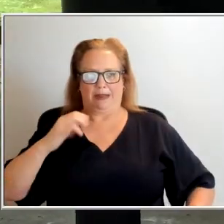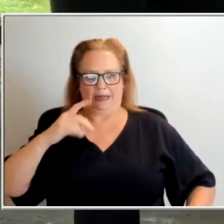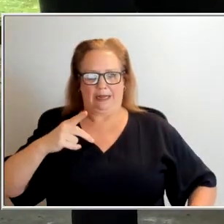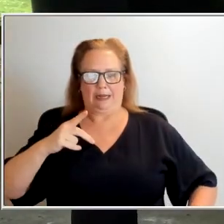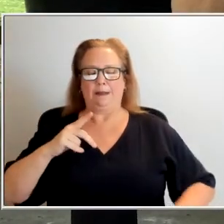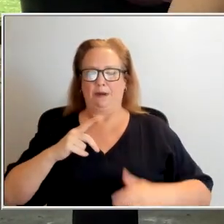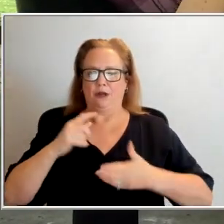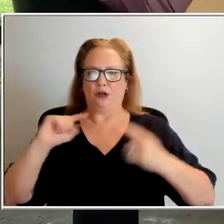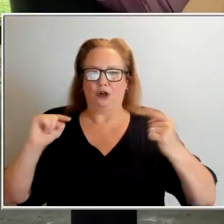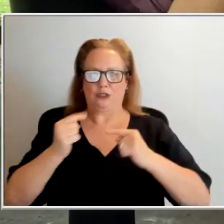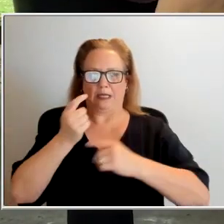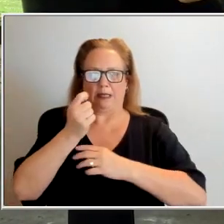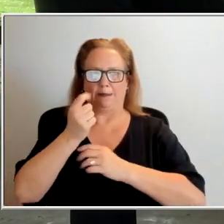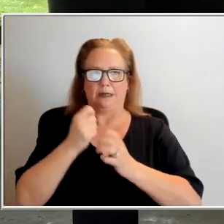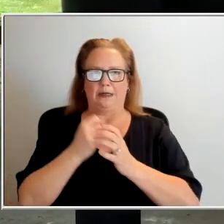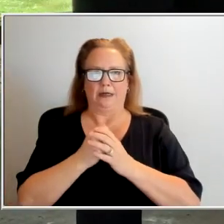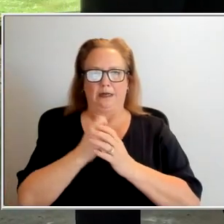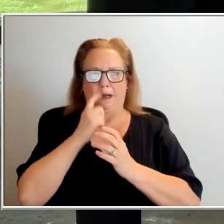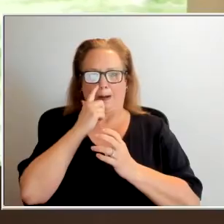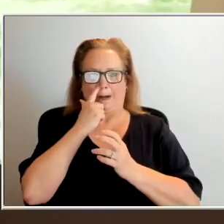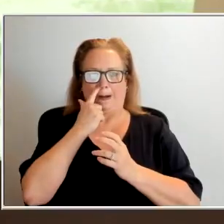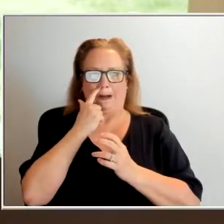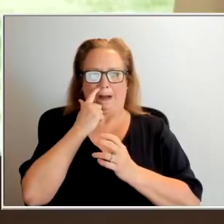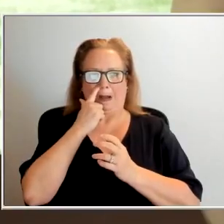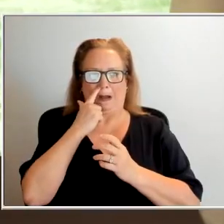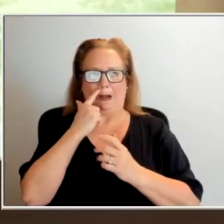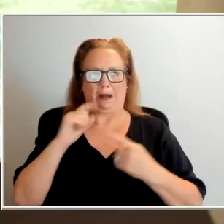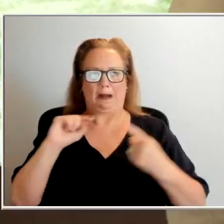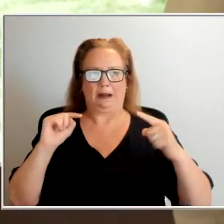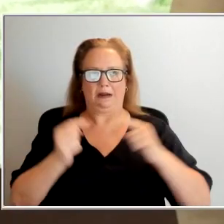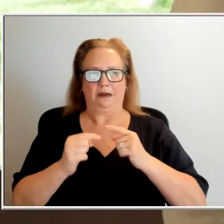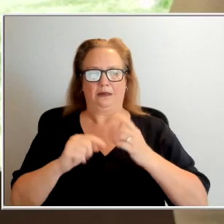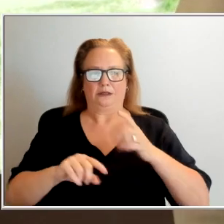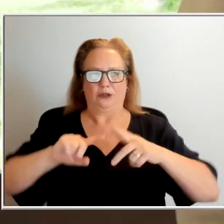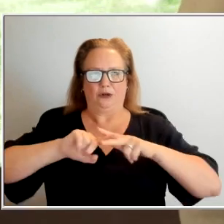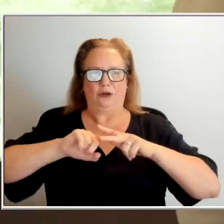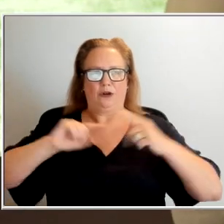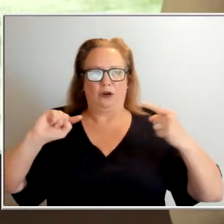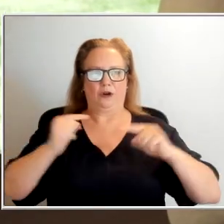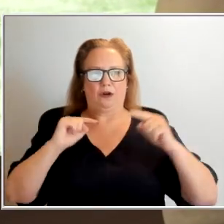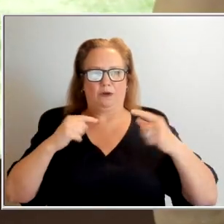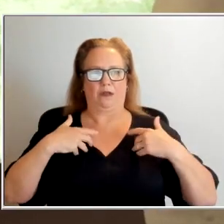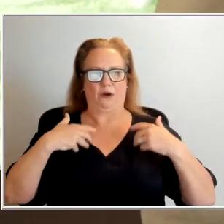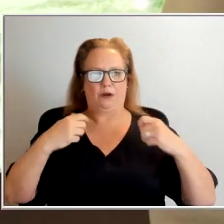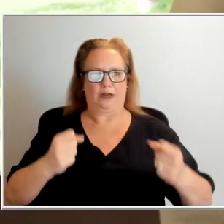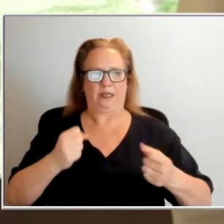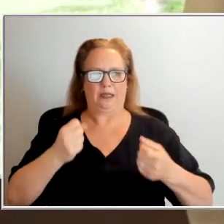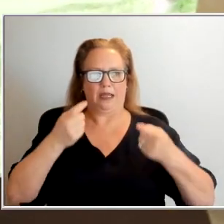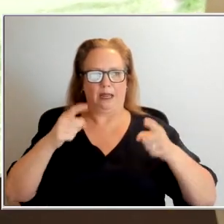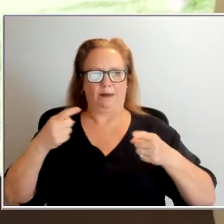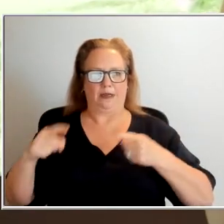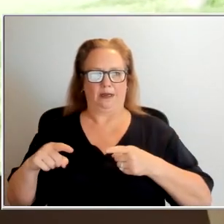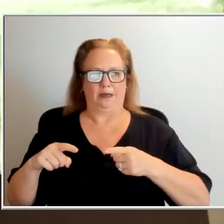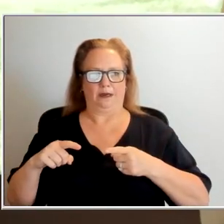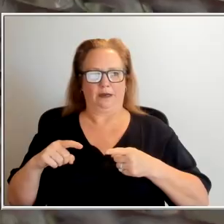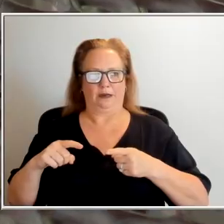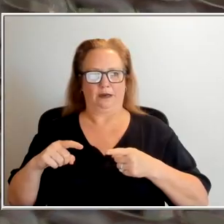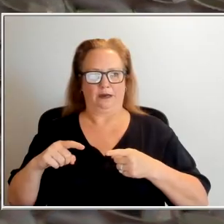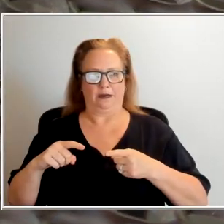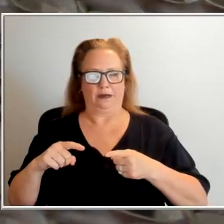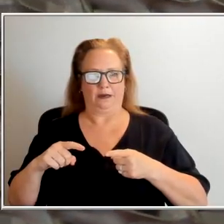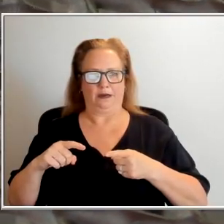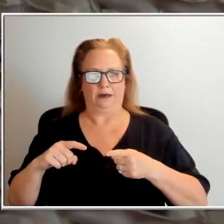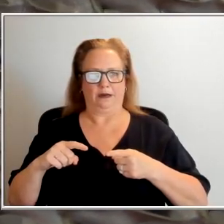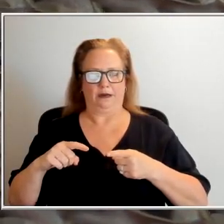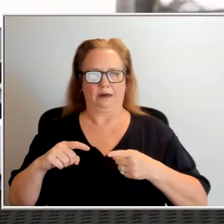Still? Yeah, it kind of wasn't, and then it just kind of kicked in when I started having some other healing things that I noticed, and I just walk through it. So we're